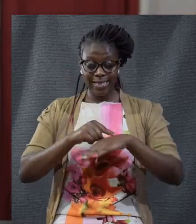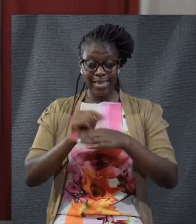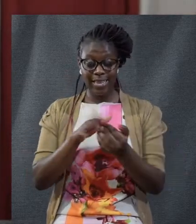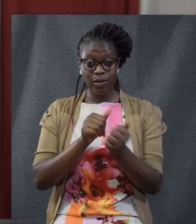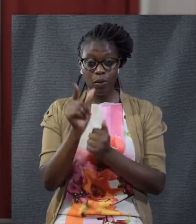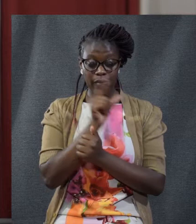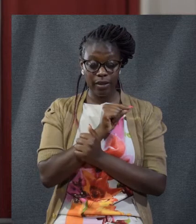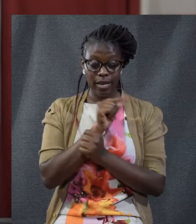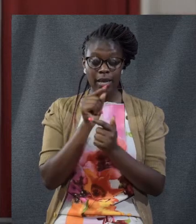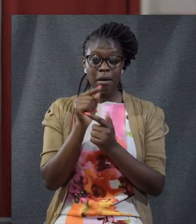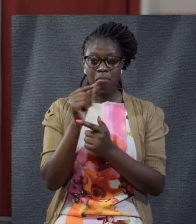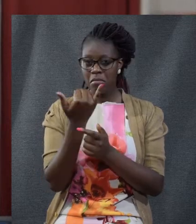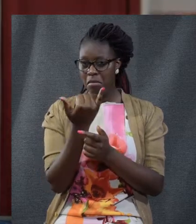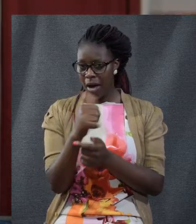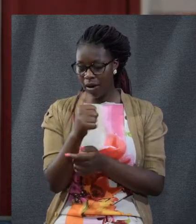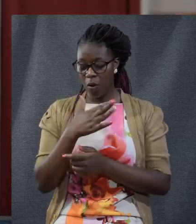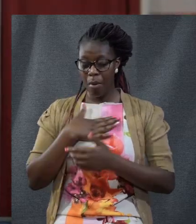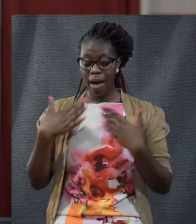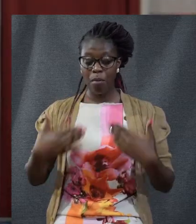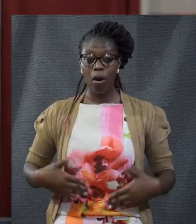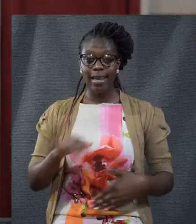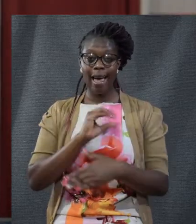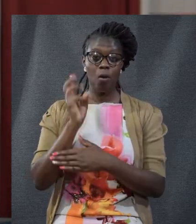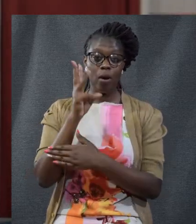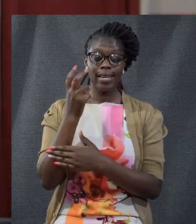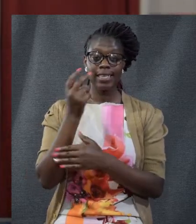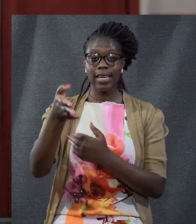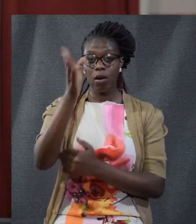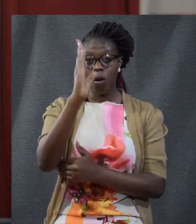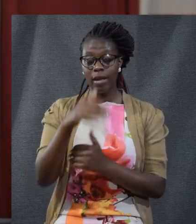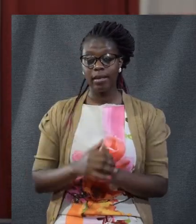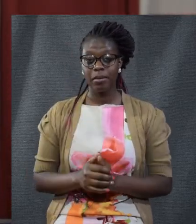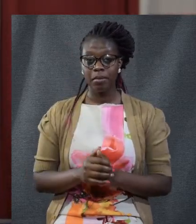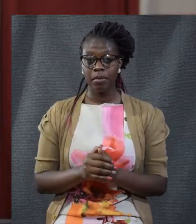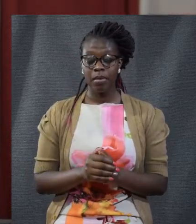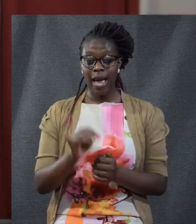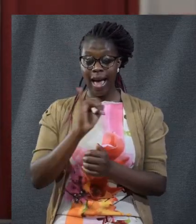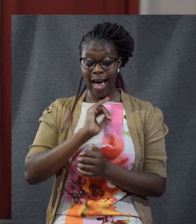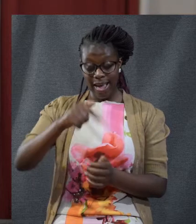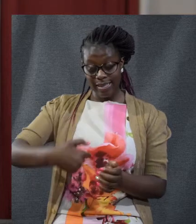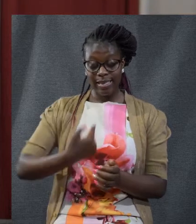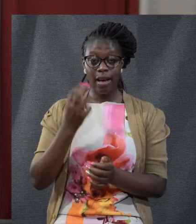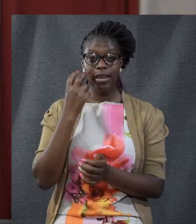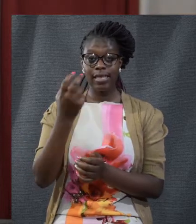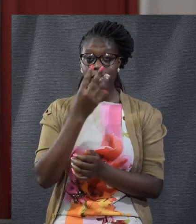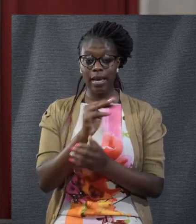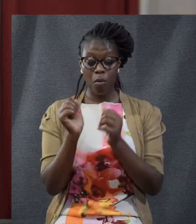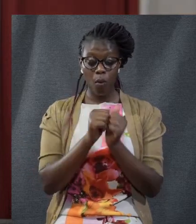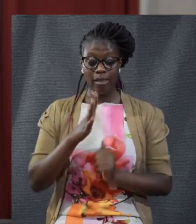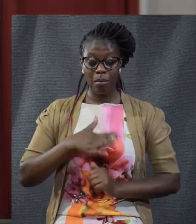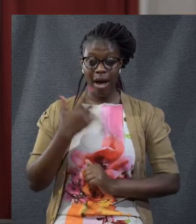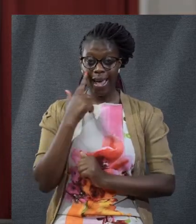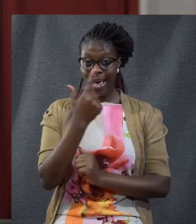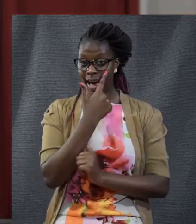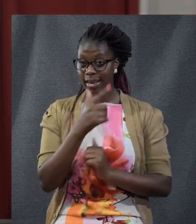destroyed, yet in my flesh I'll see God. I myself will see him with my own